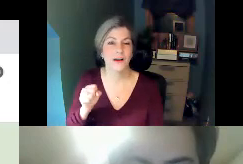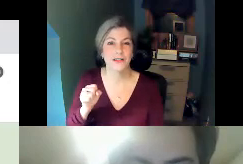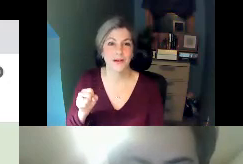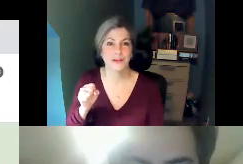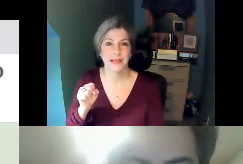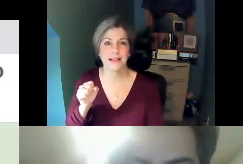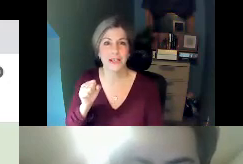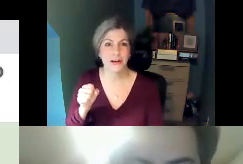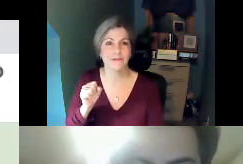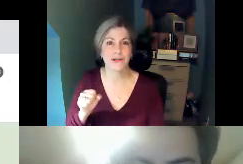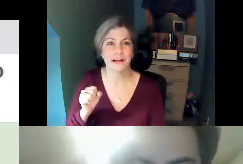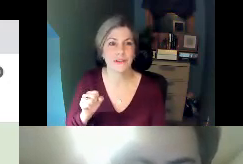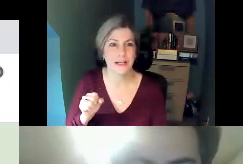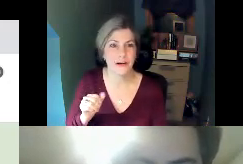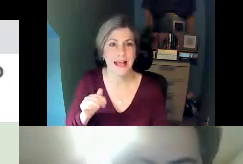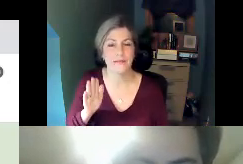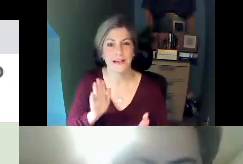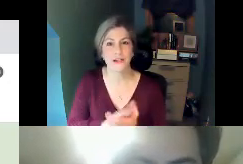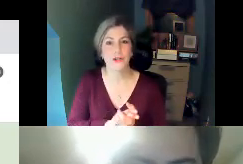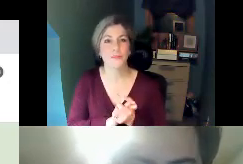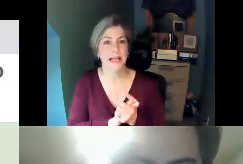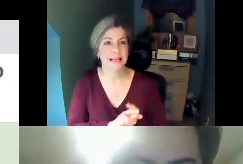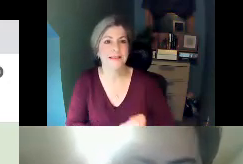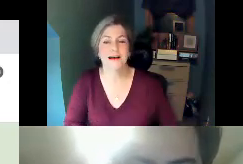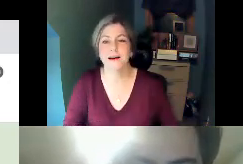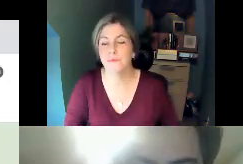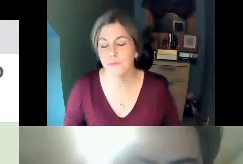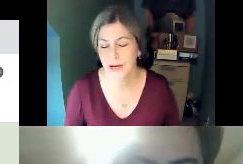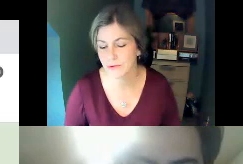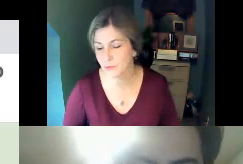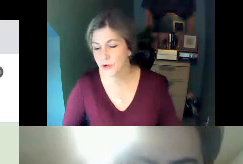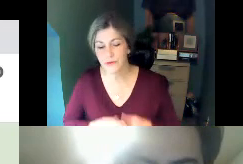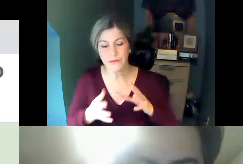hanging on to those things year after year after year, and having a secure place,